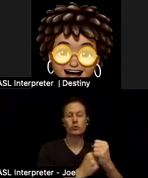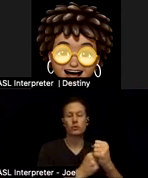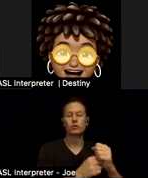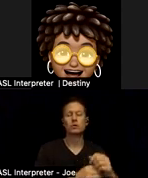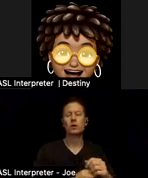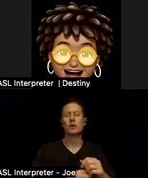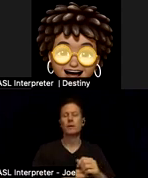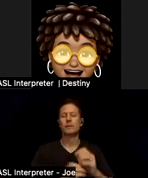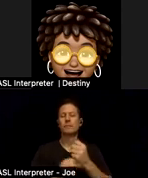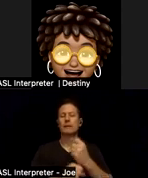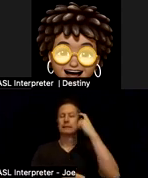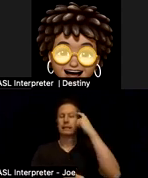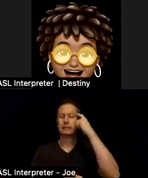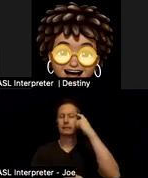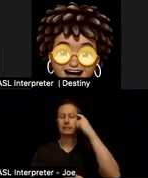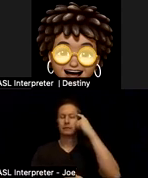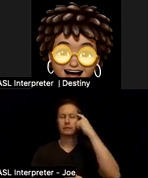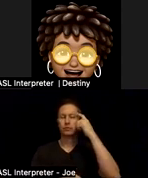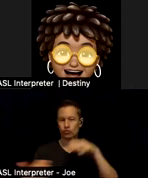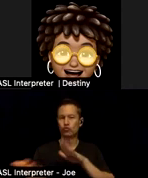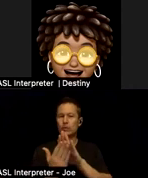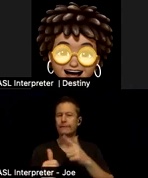that first. And that's why that's step one.